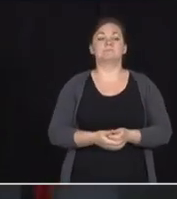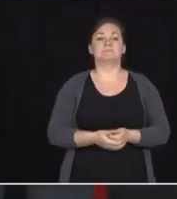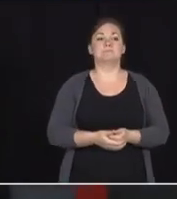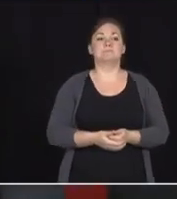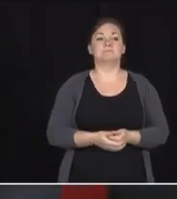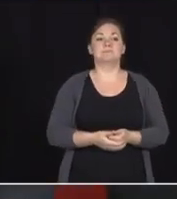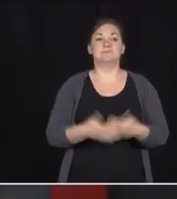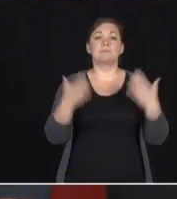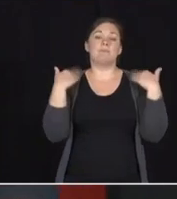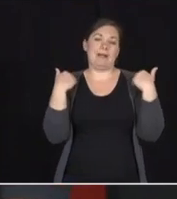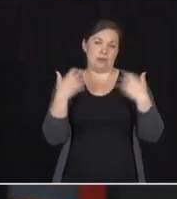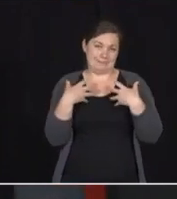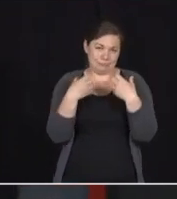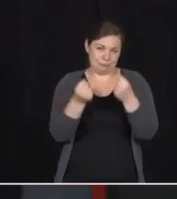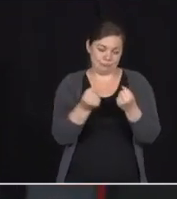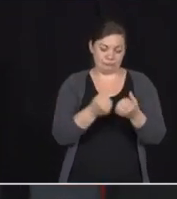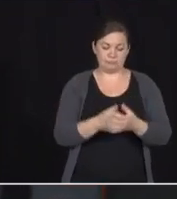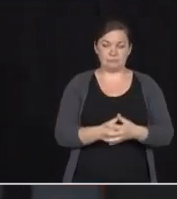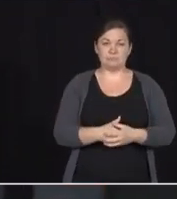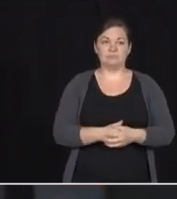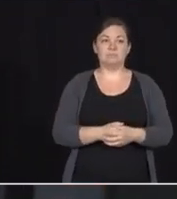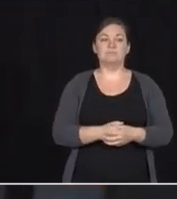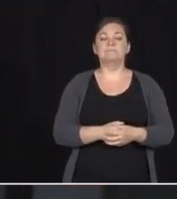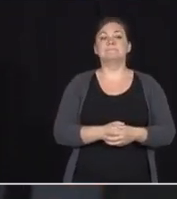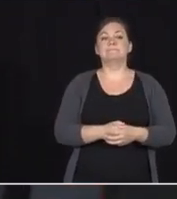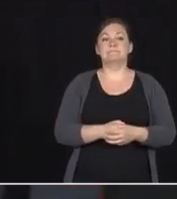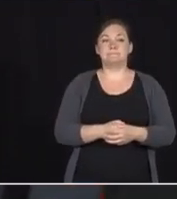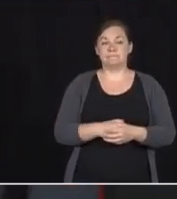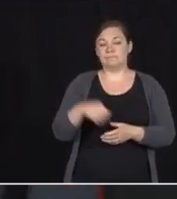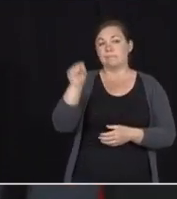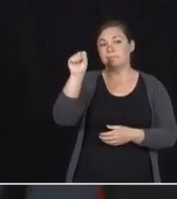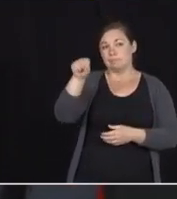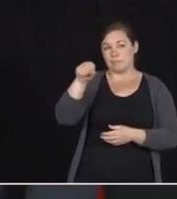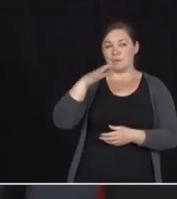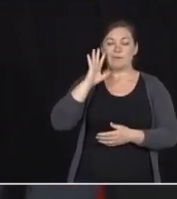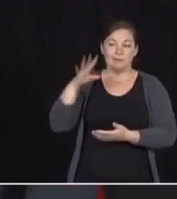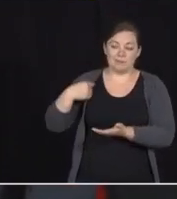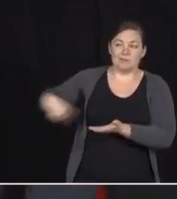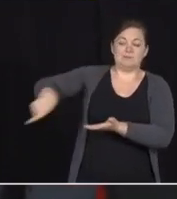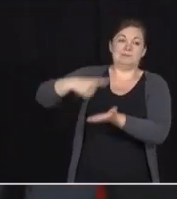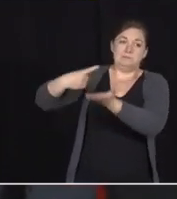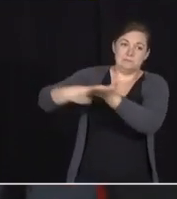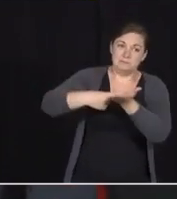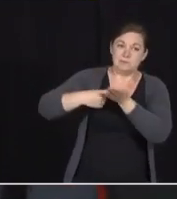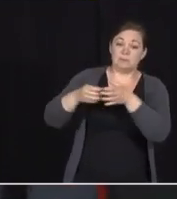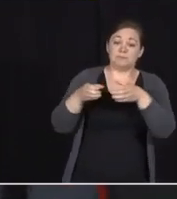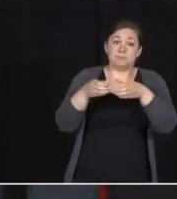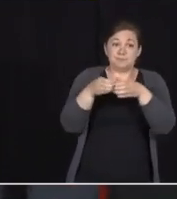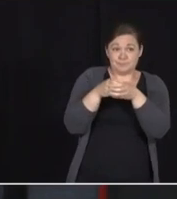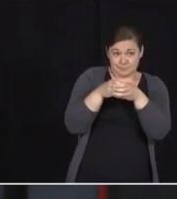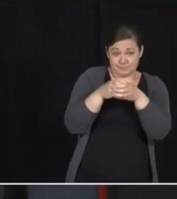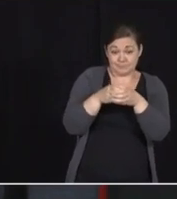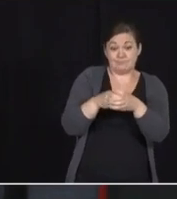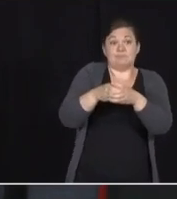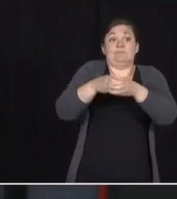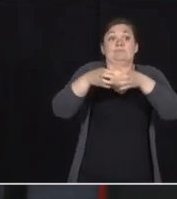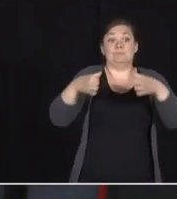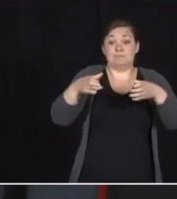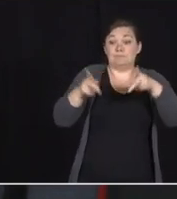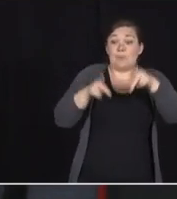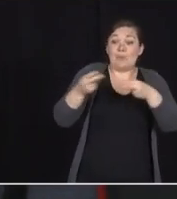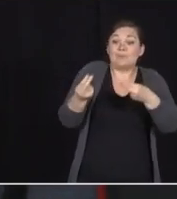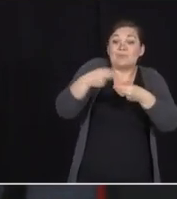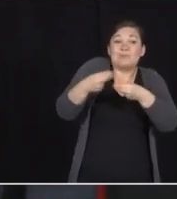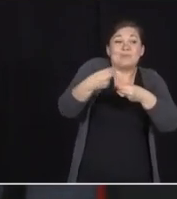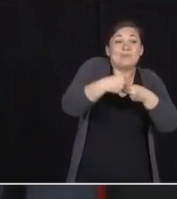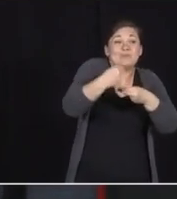Well, we had been discussing pools of people that could be together, the social cohorting